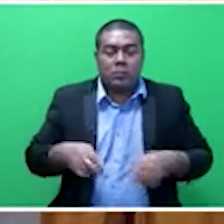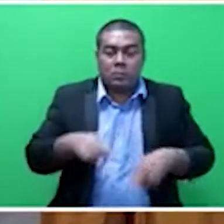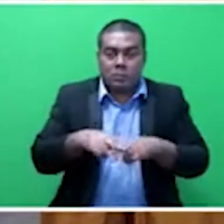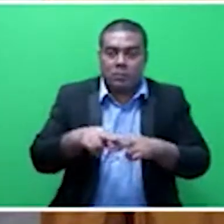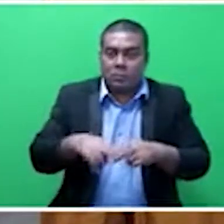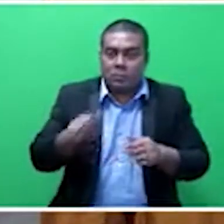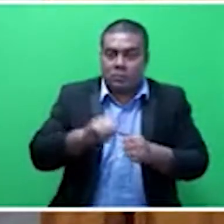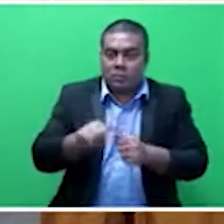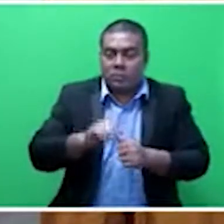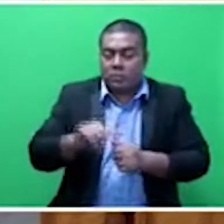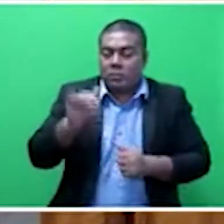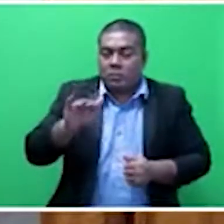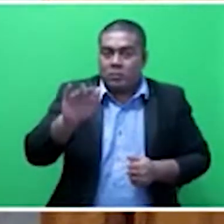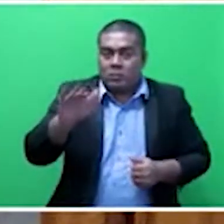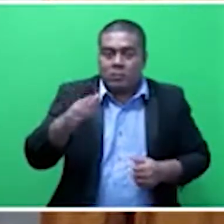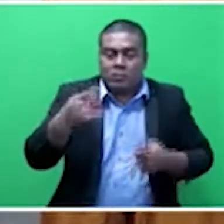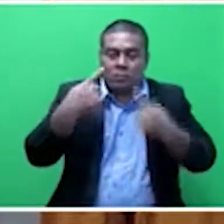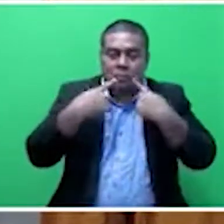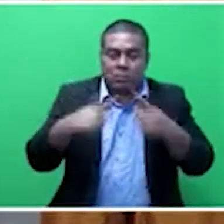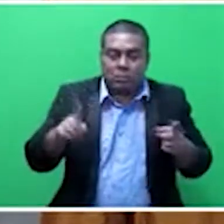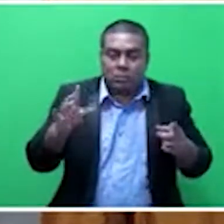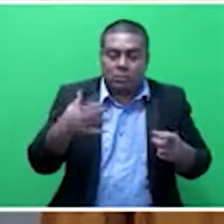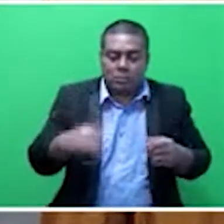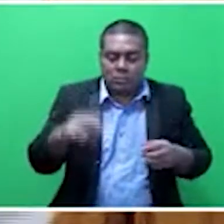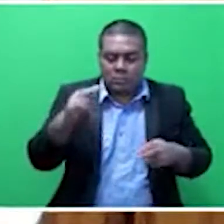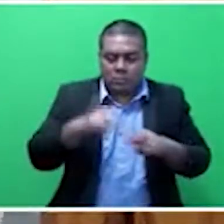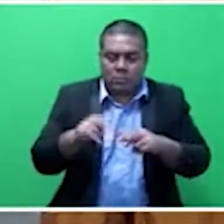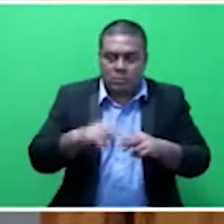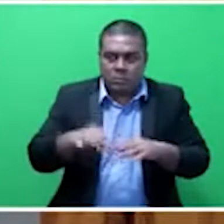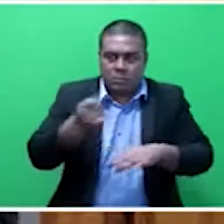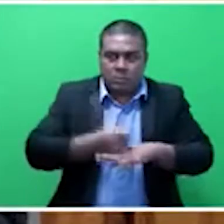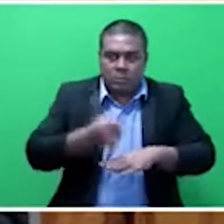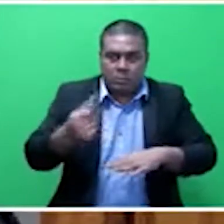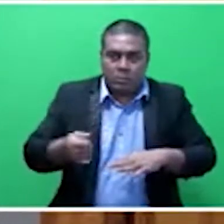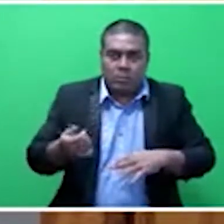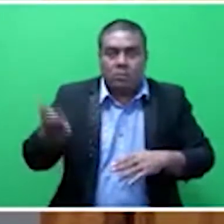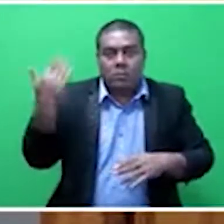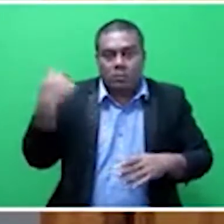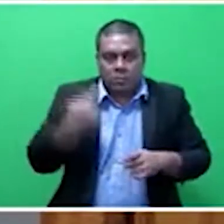better future, which was announced by our Fijian government last week.